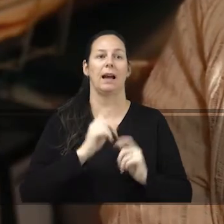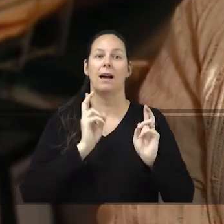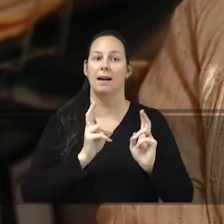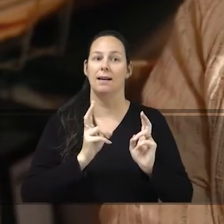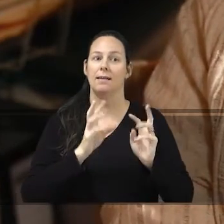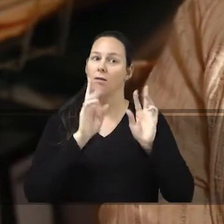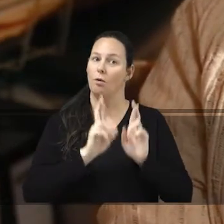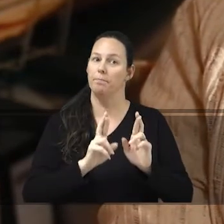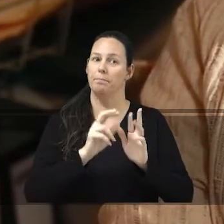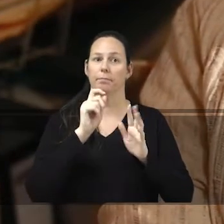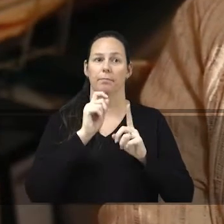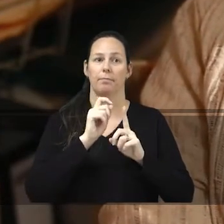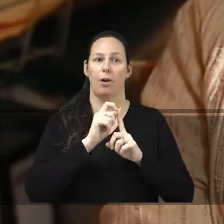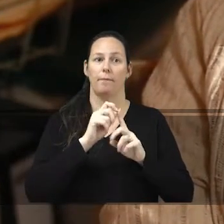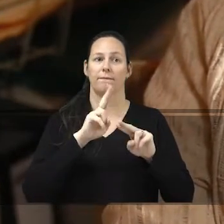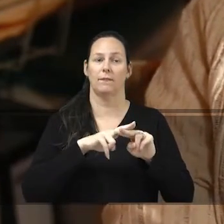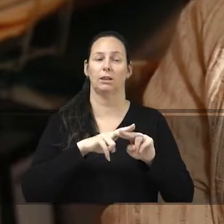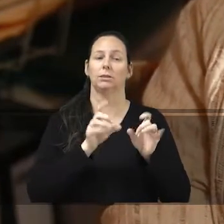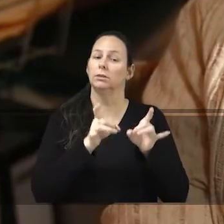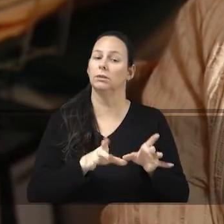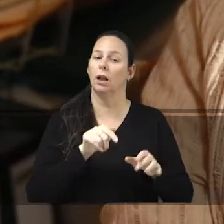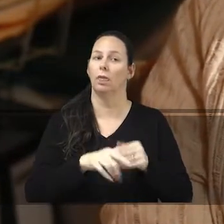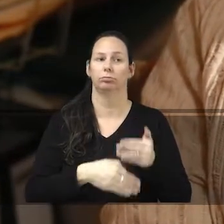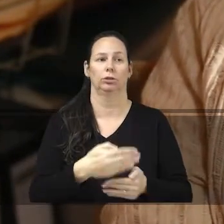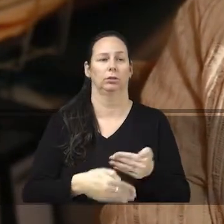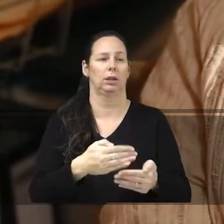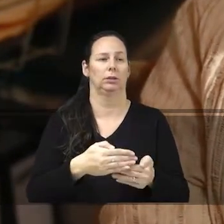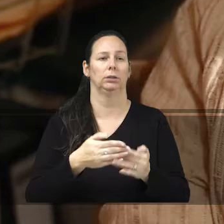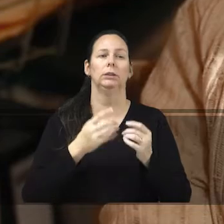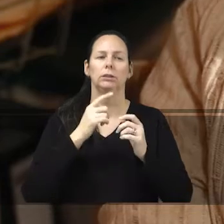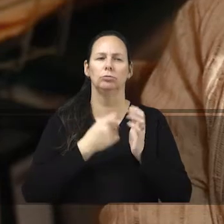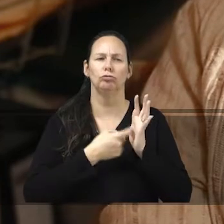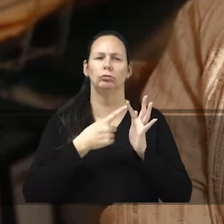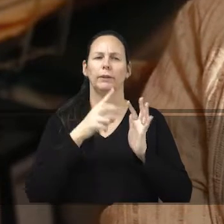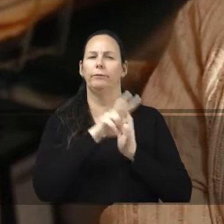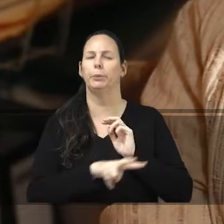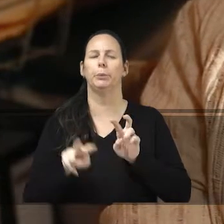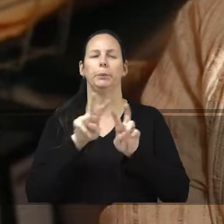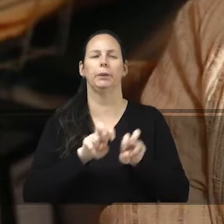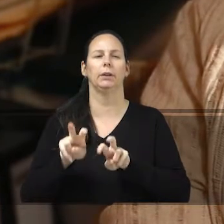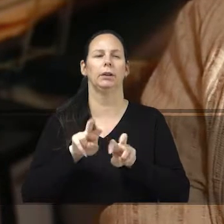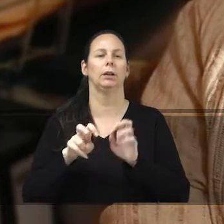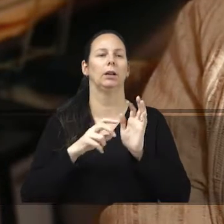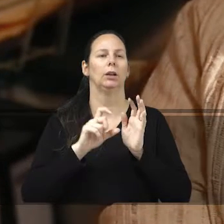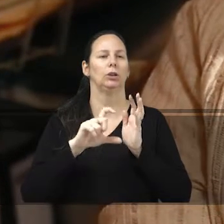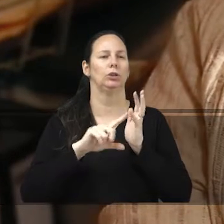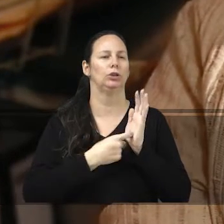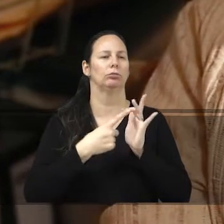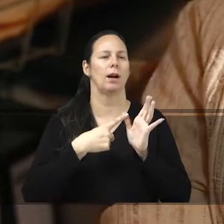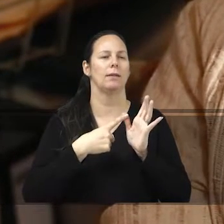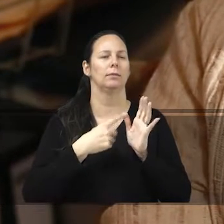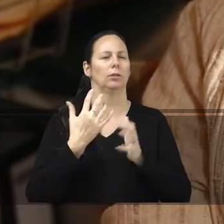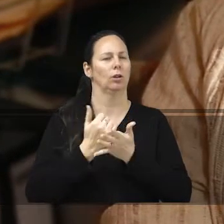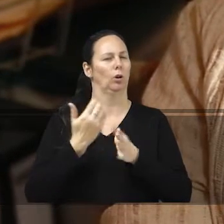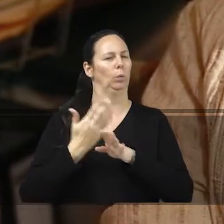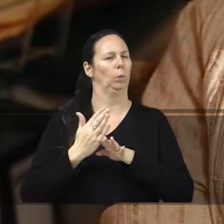changes. And again, Pope Francis has started that process. He's reviewing the Curia. He's got a